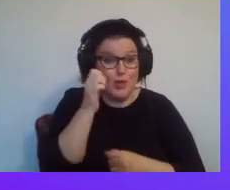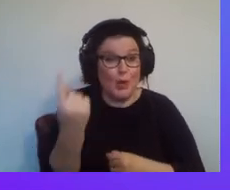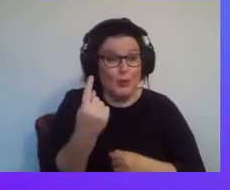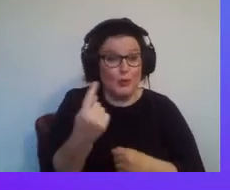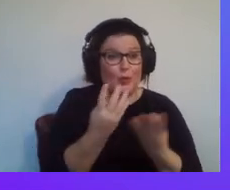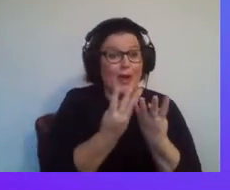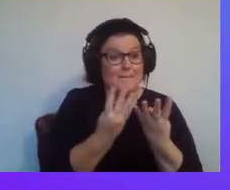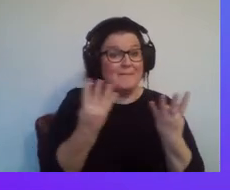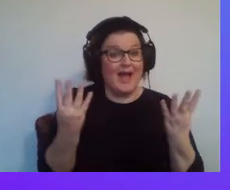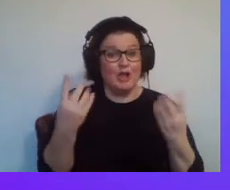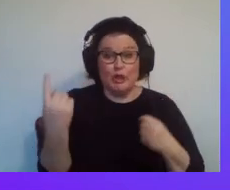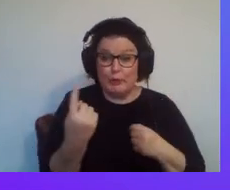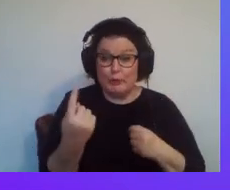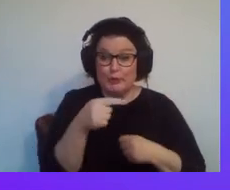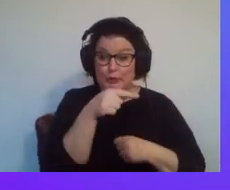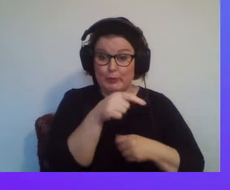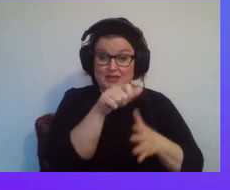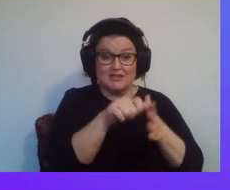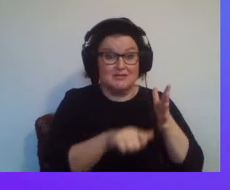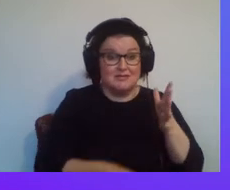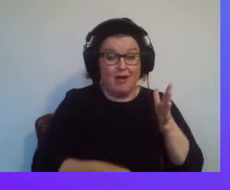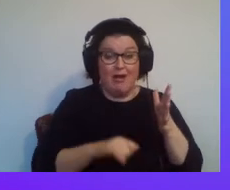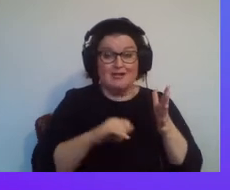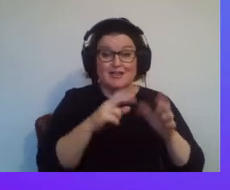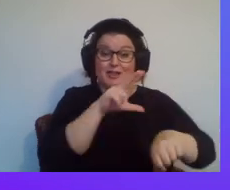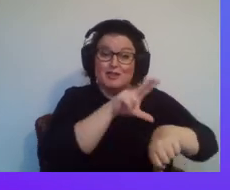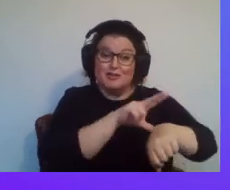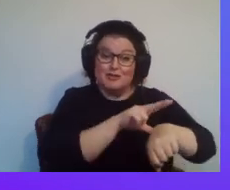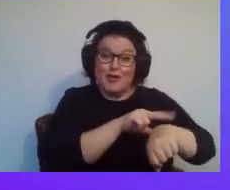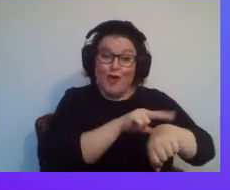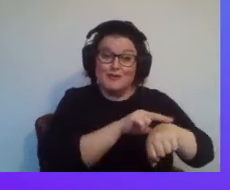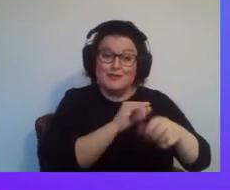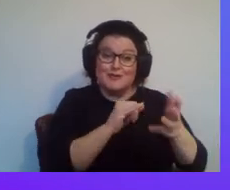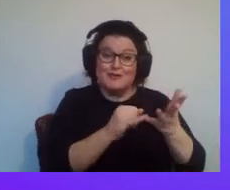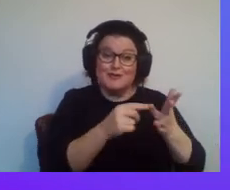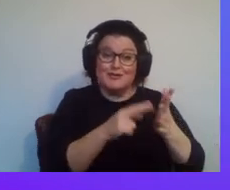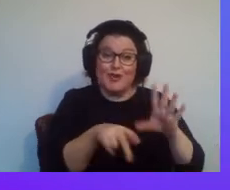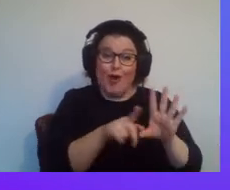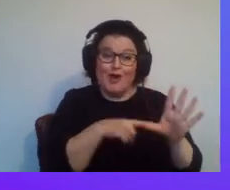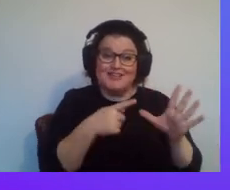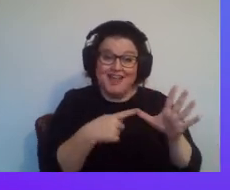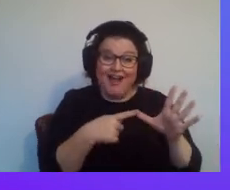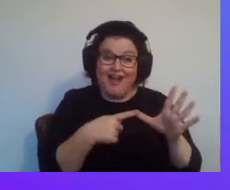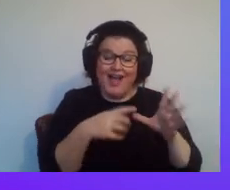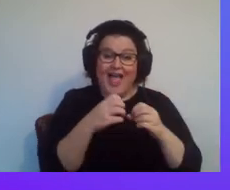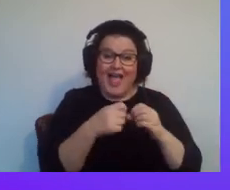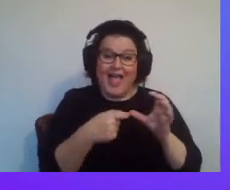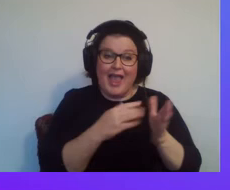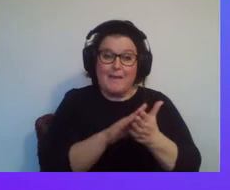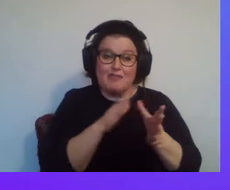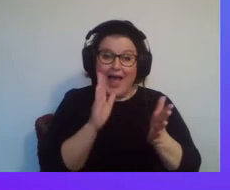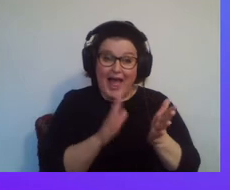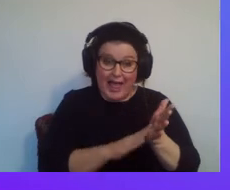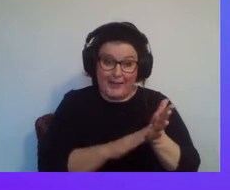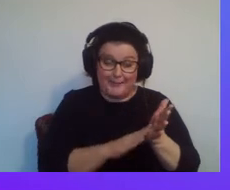first of all introduce Dr. Sonia Abraham, who's from the National Institute of Health Research, the Clinical Research Network in